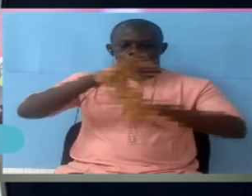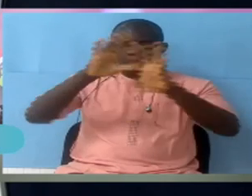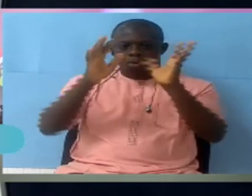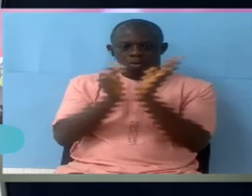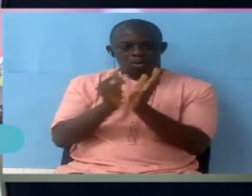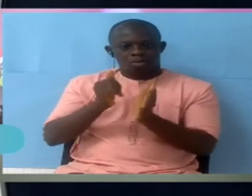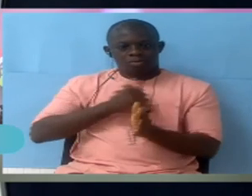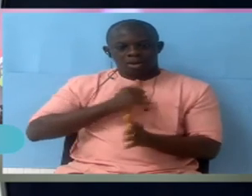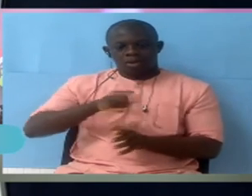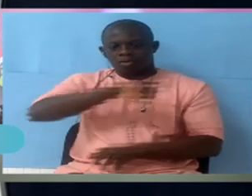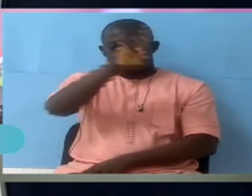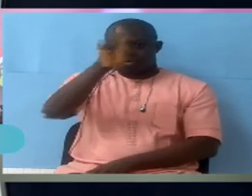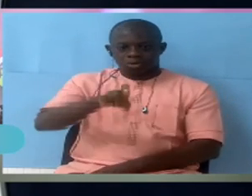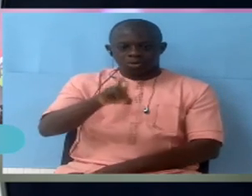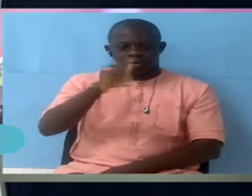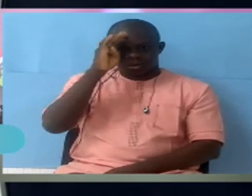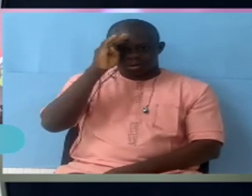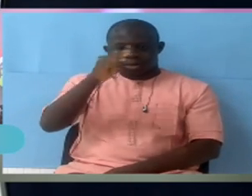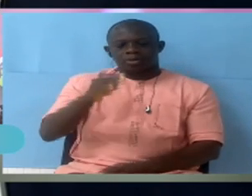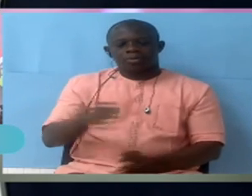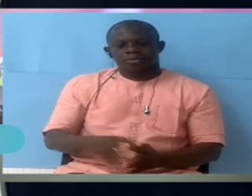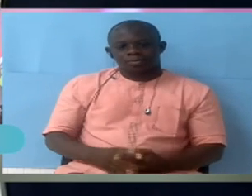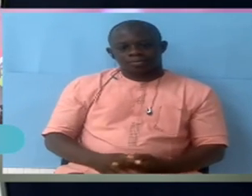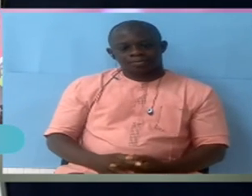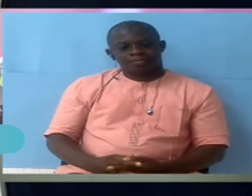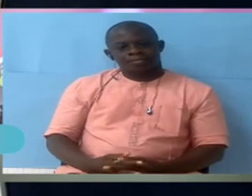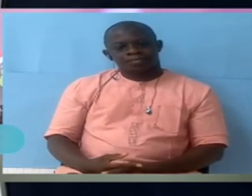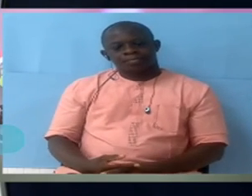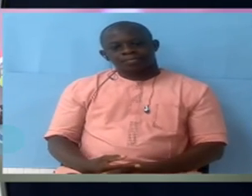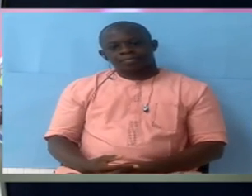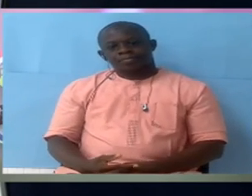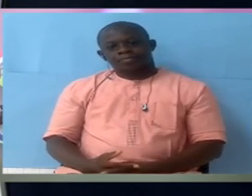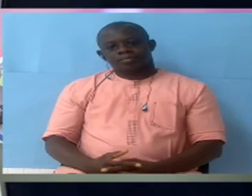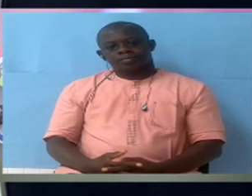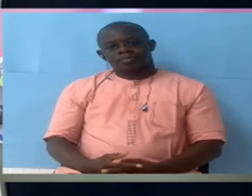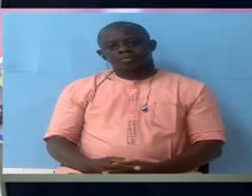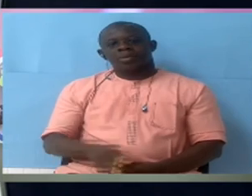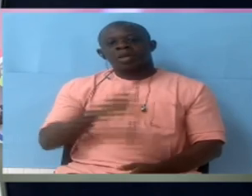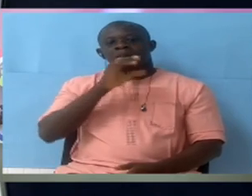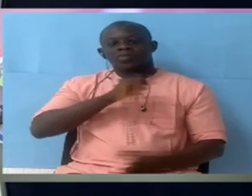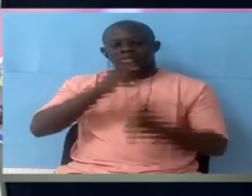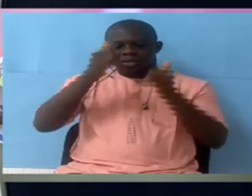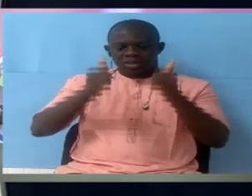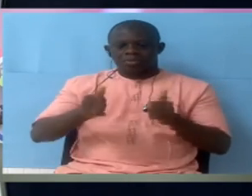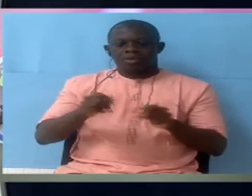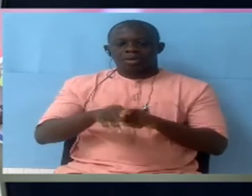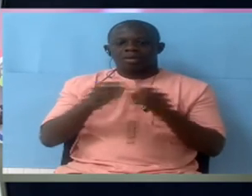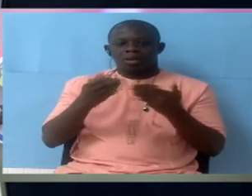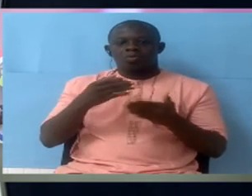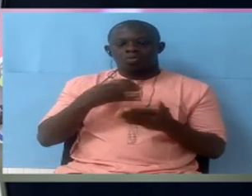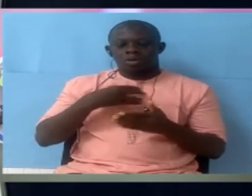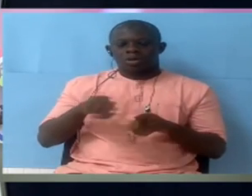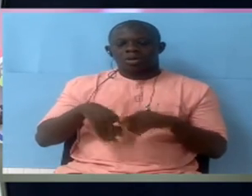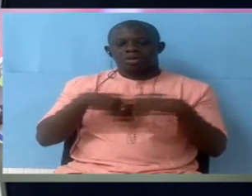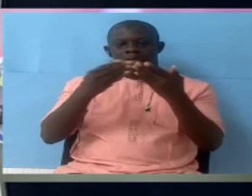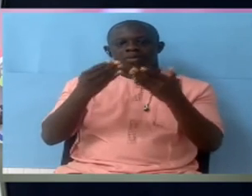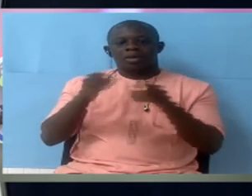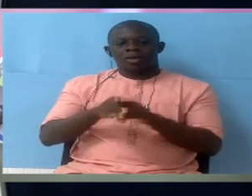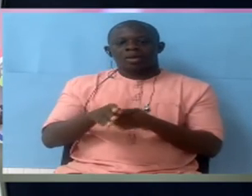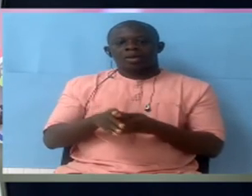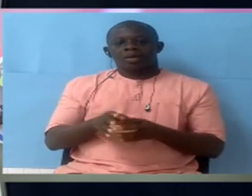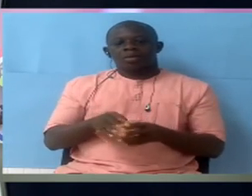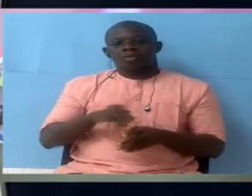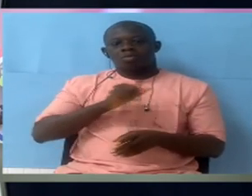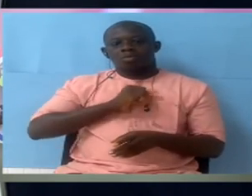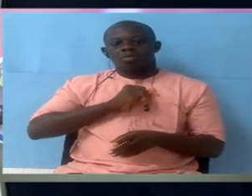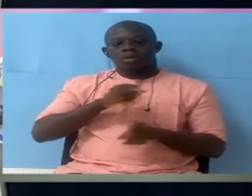questions. Jerejef li nga tontu yu suma lajte yeb. Mr. Chairman, at this point I would like to put in